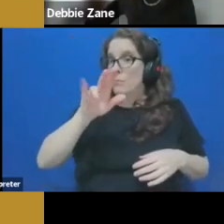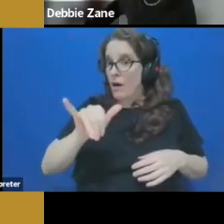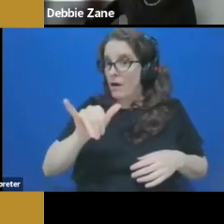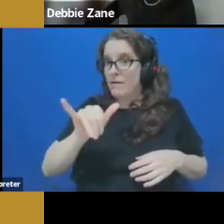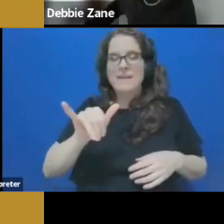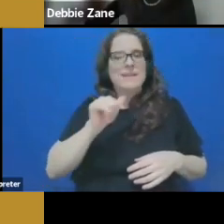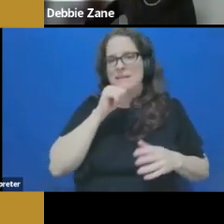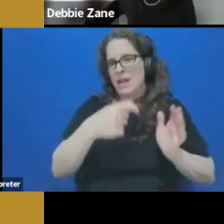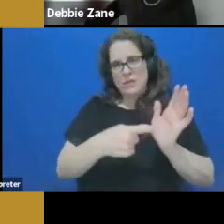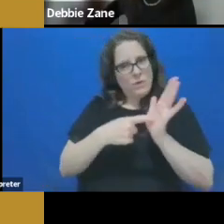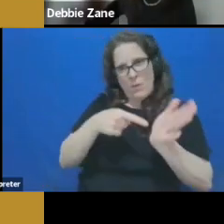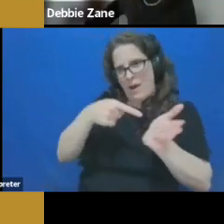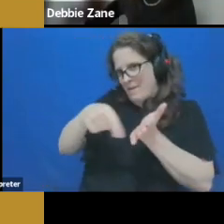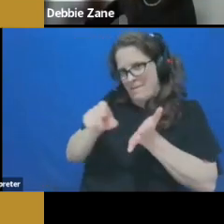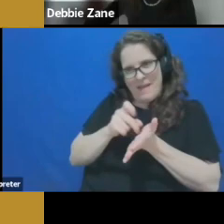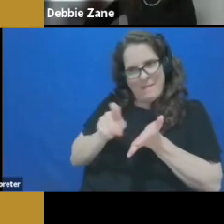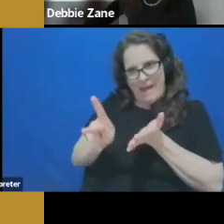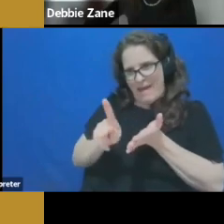Next slide, please.